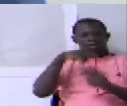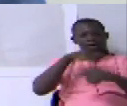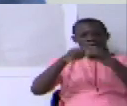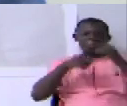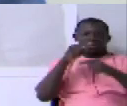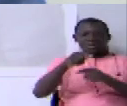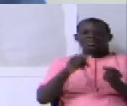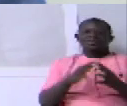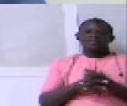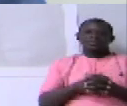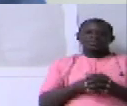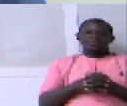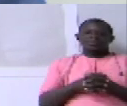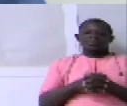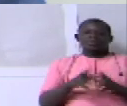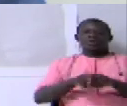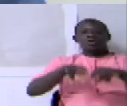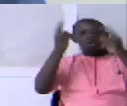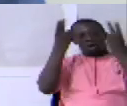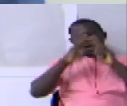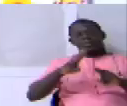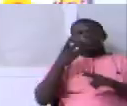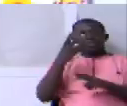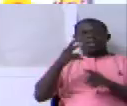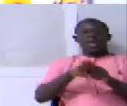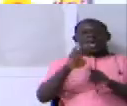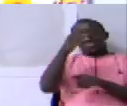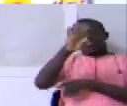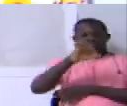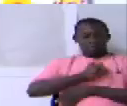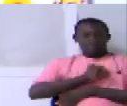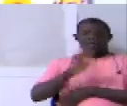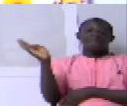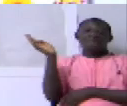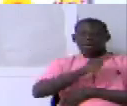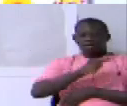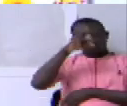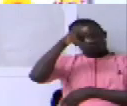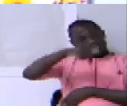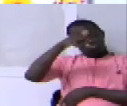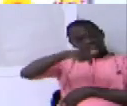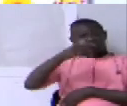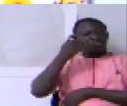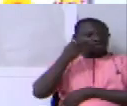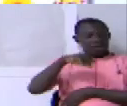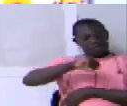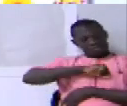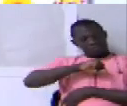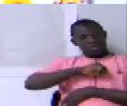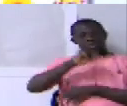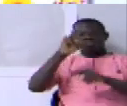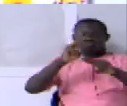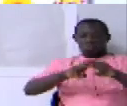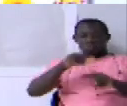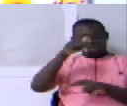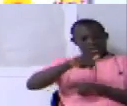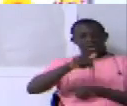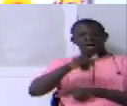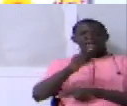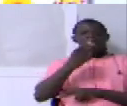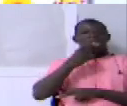amambetea. Council, you see, if I lie today, I have already sworn before the Holy Quran.